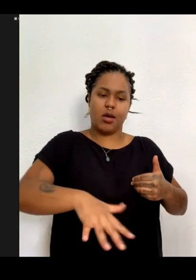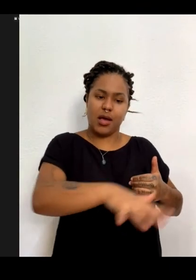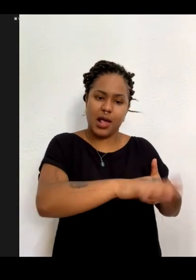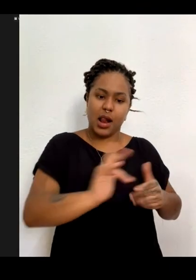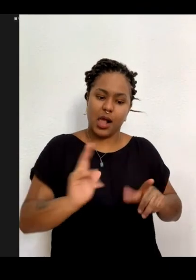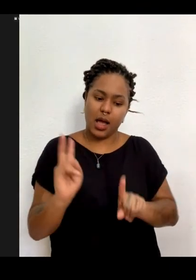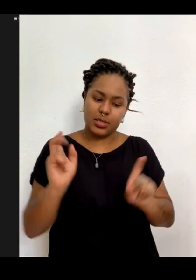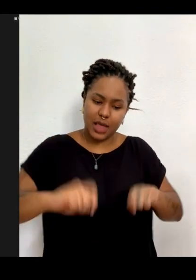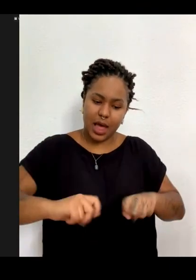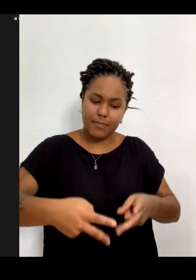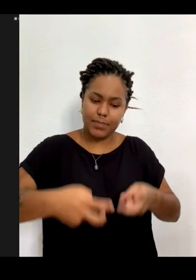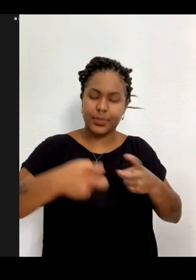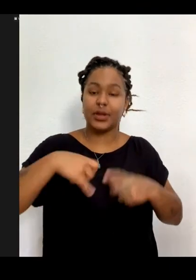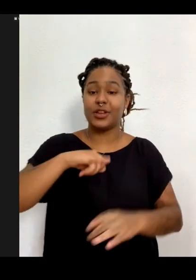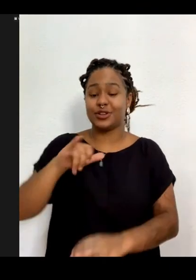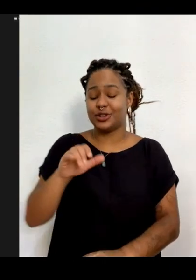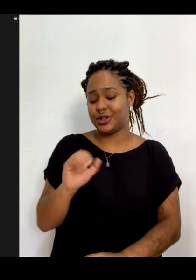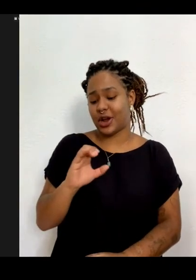foreign